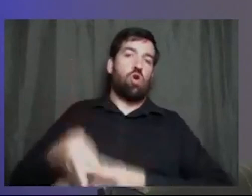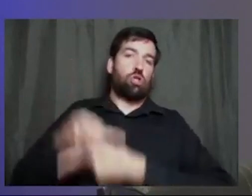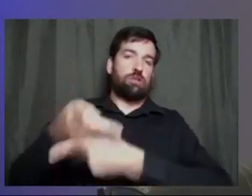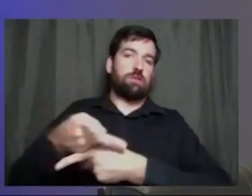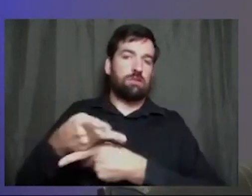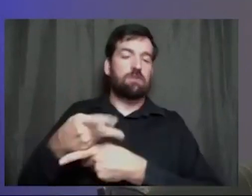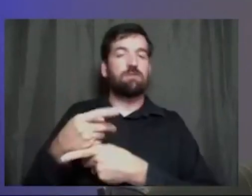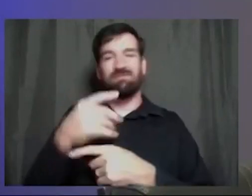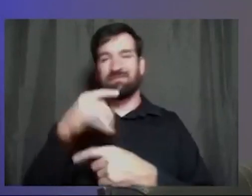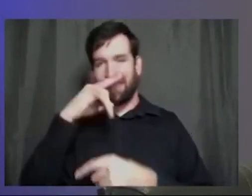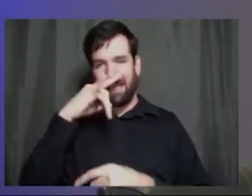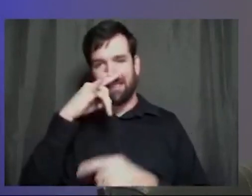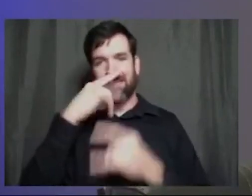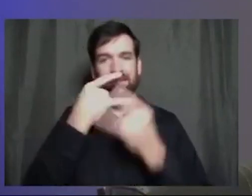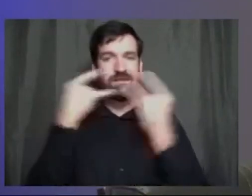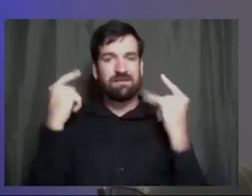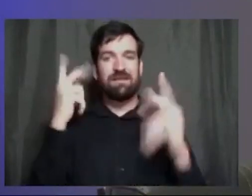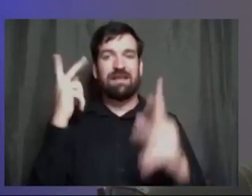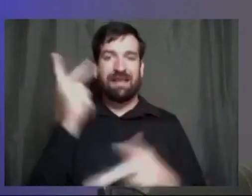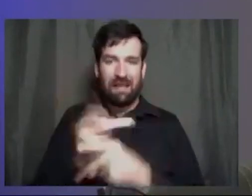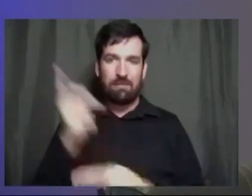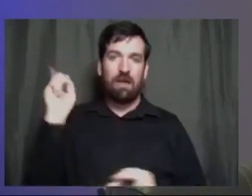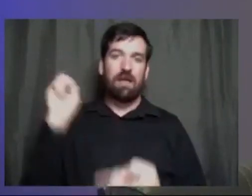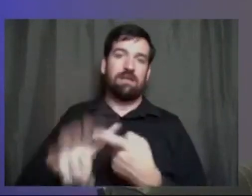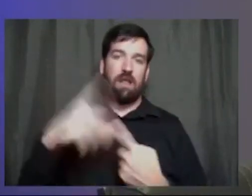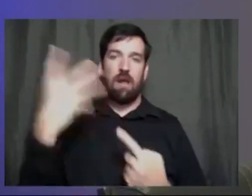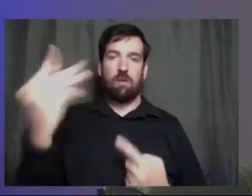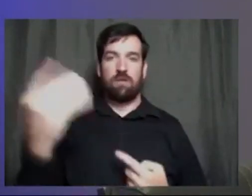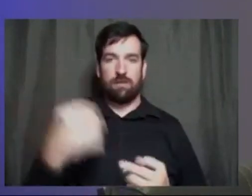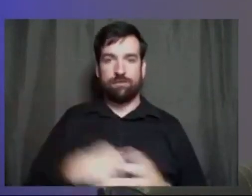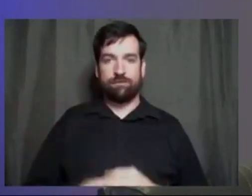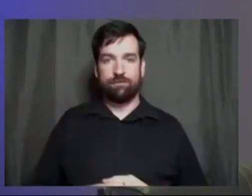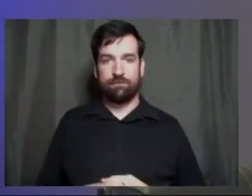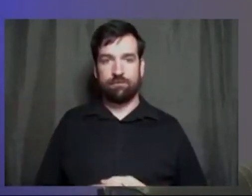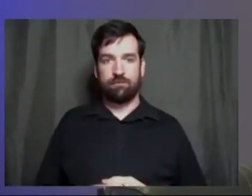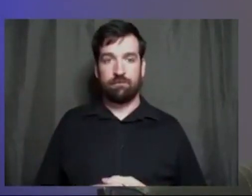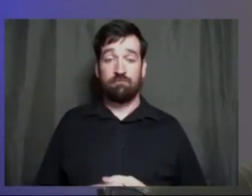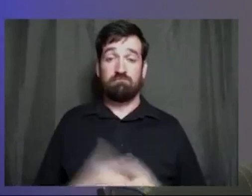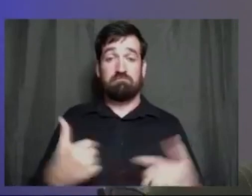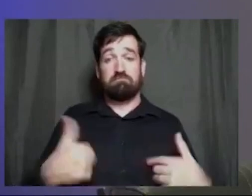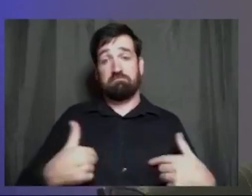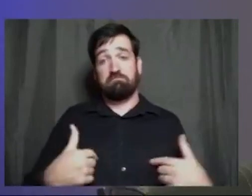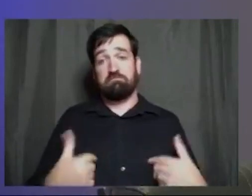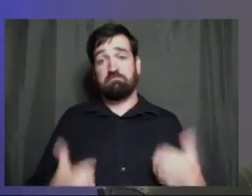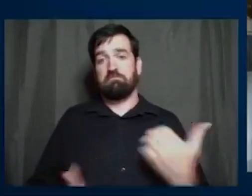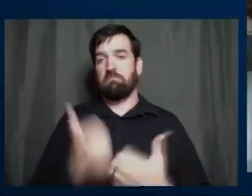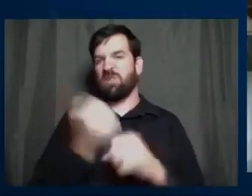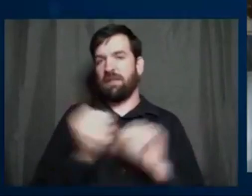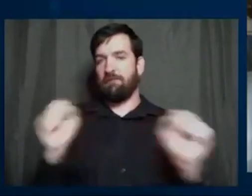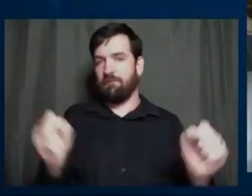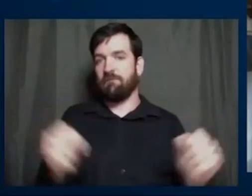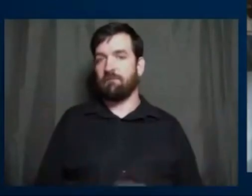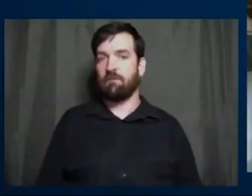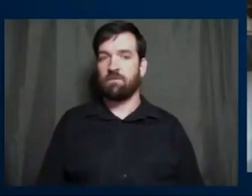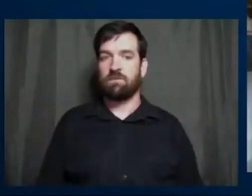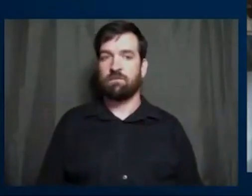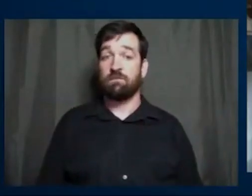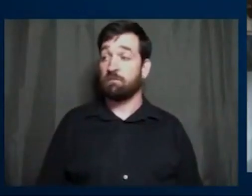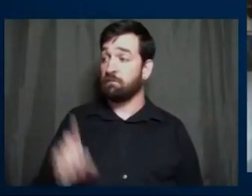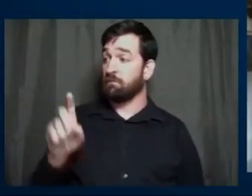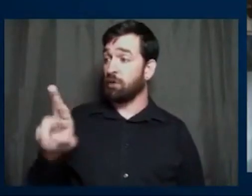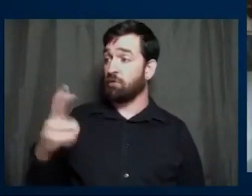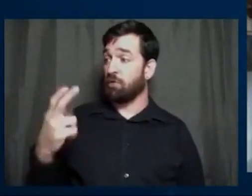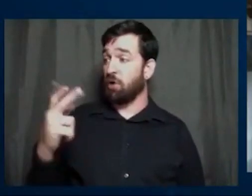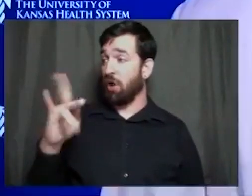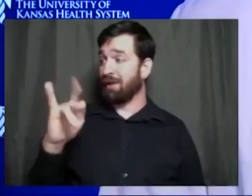them on until they actually get outside. To me, that's the safest thing to do. Dr. Hawkinson, anything to add? Yeah,